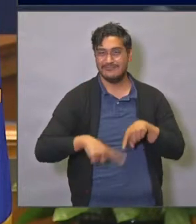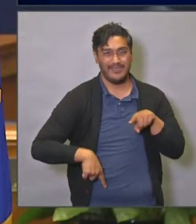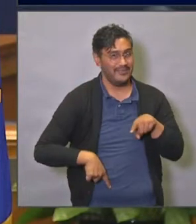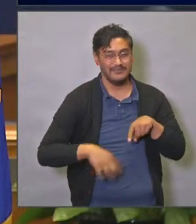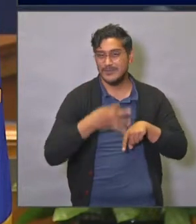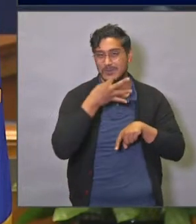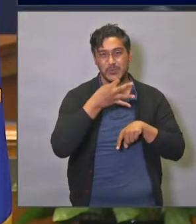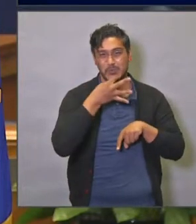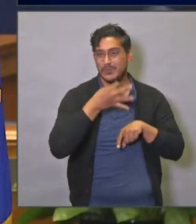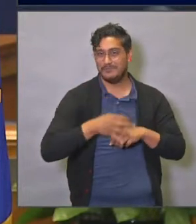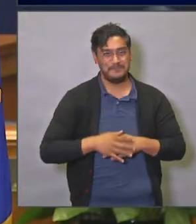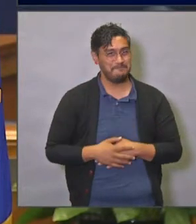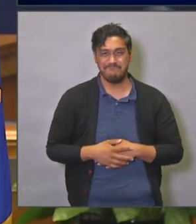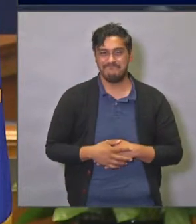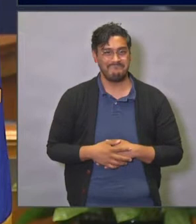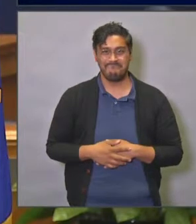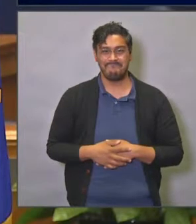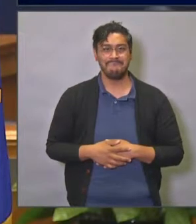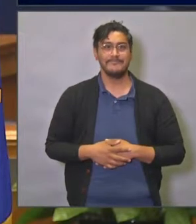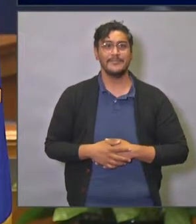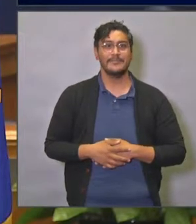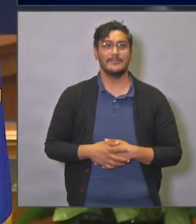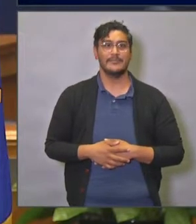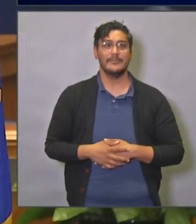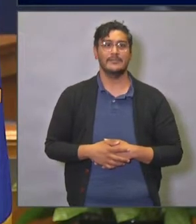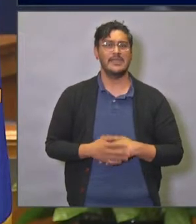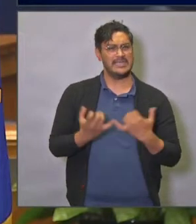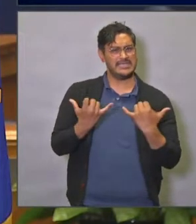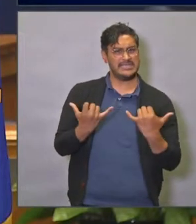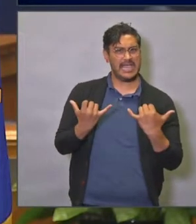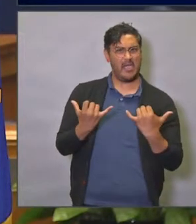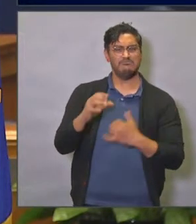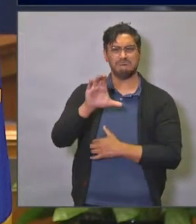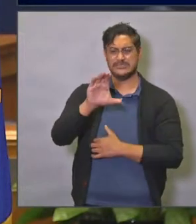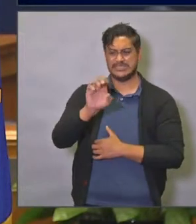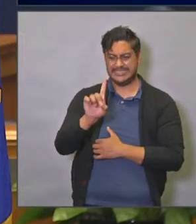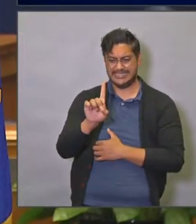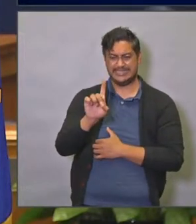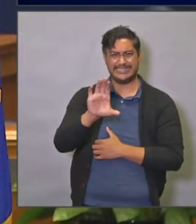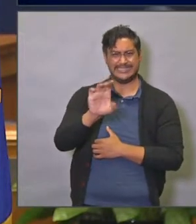the upcoming couple of weeks. The question about CDC, it's a good